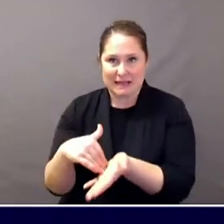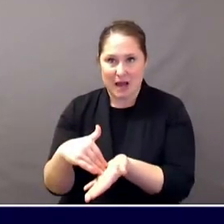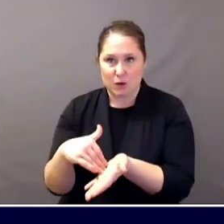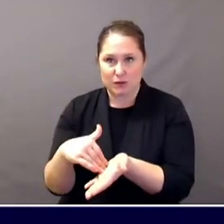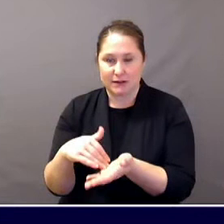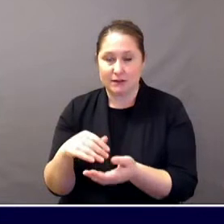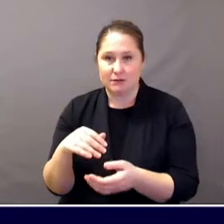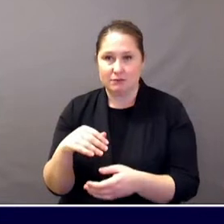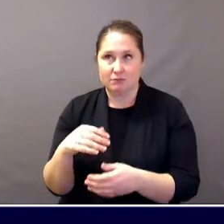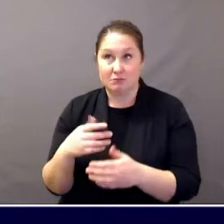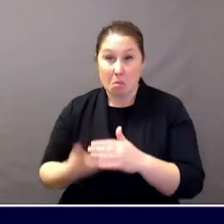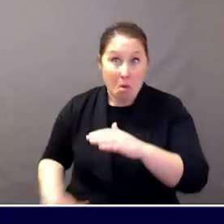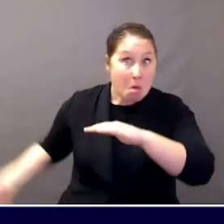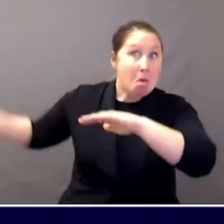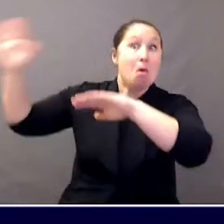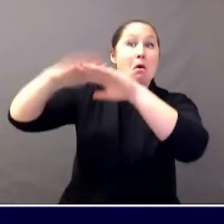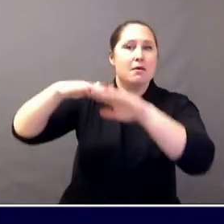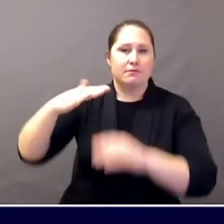significant increase yet.